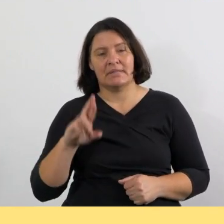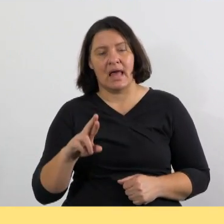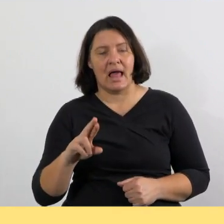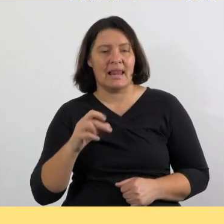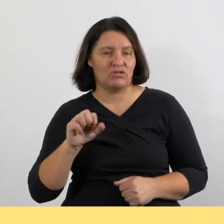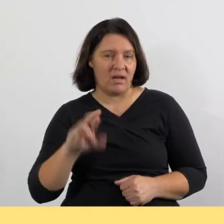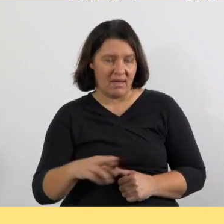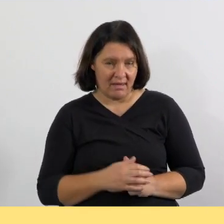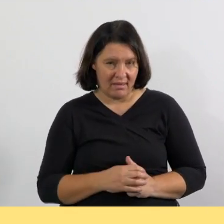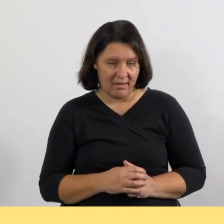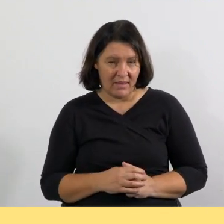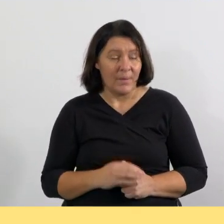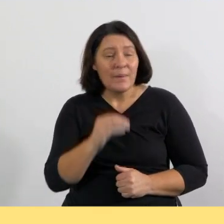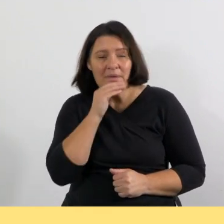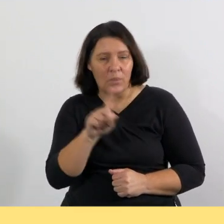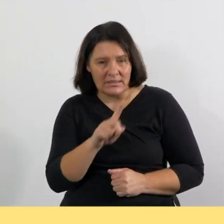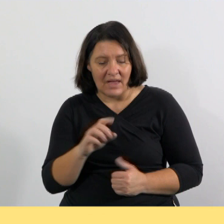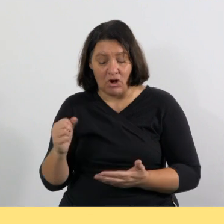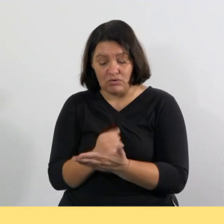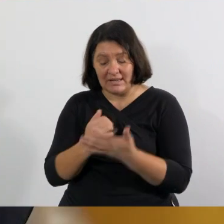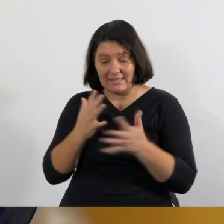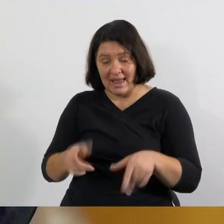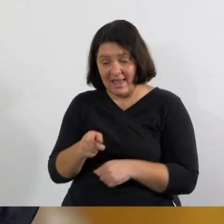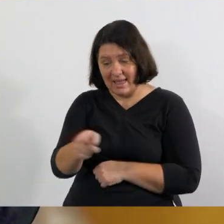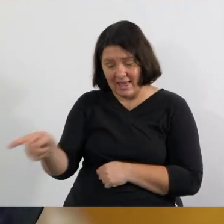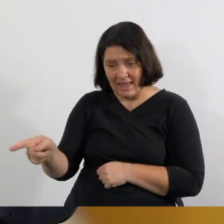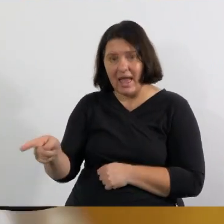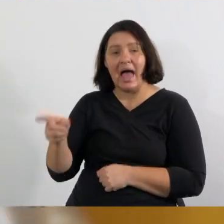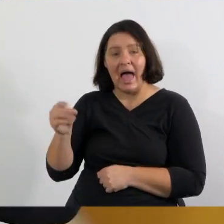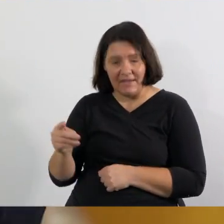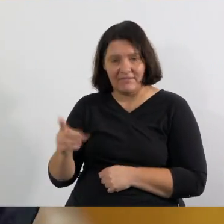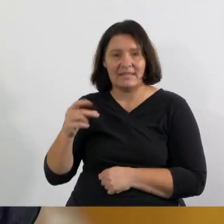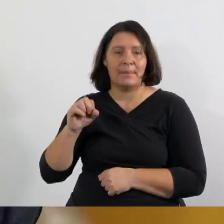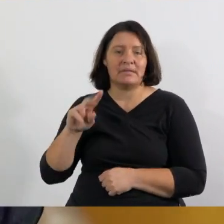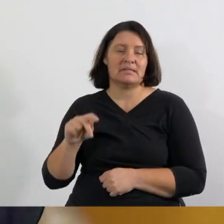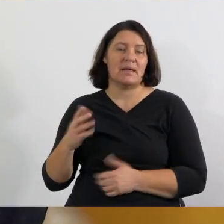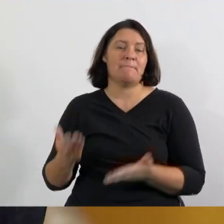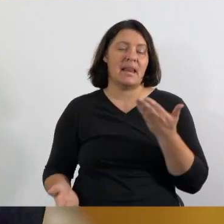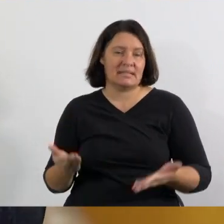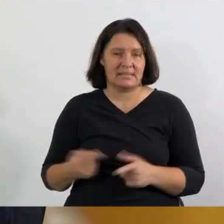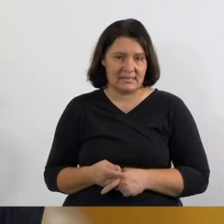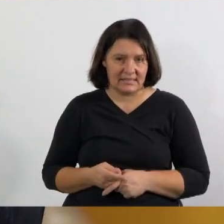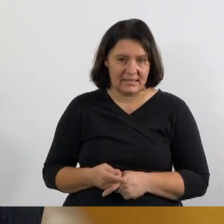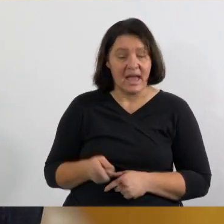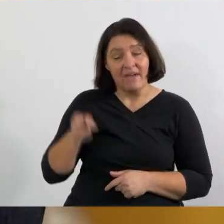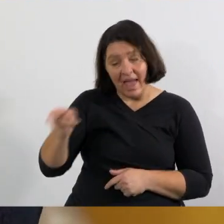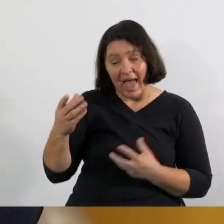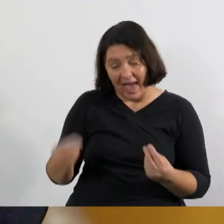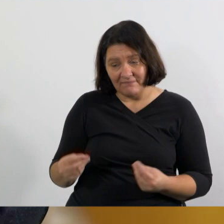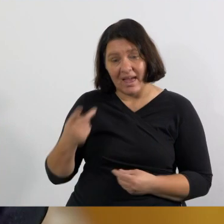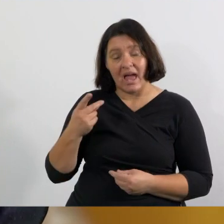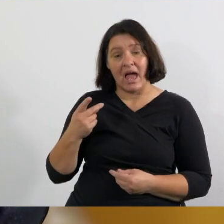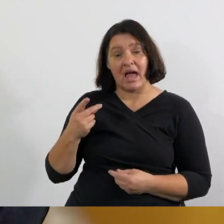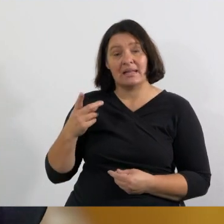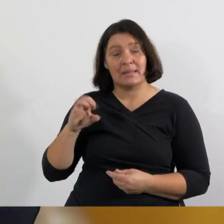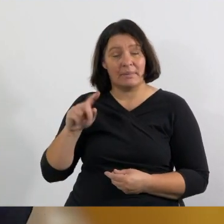ledger. What this means is we have a creditor who now has a debit balance. The moment your creditor has a debit